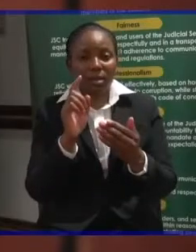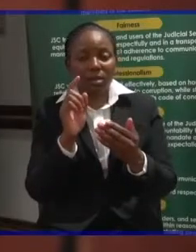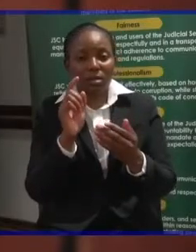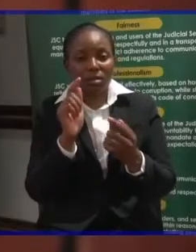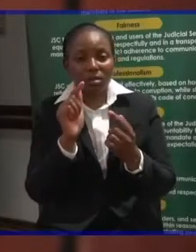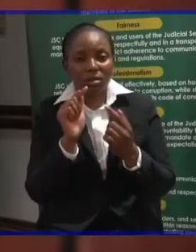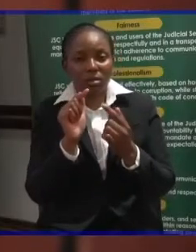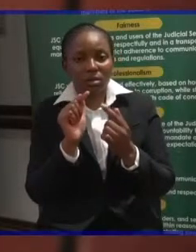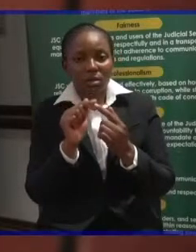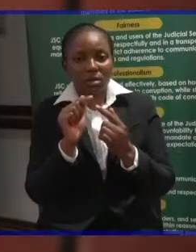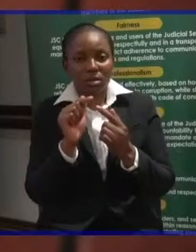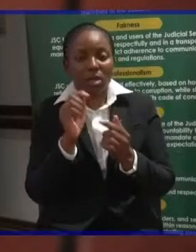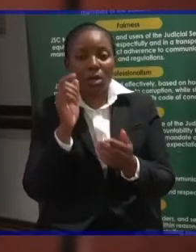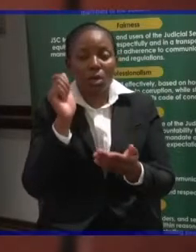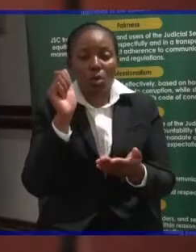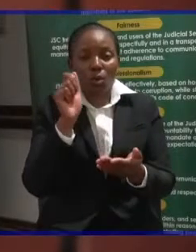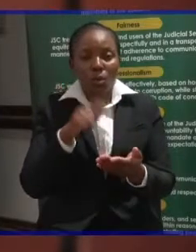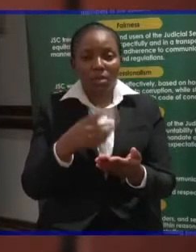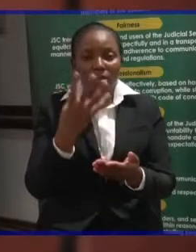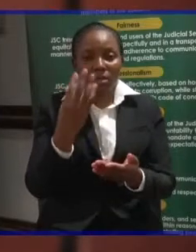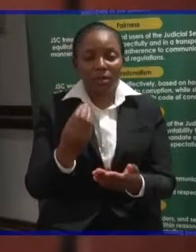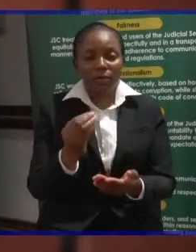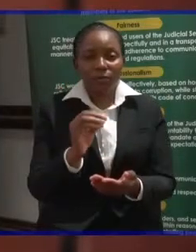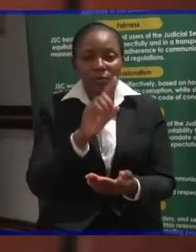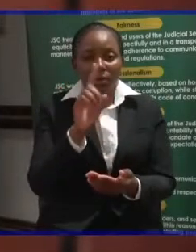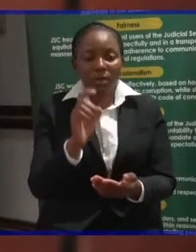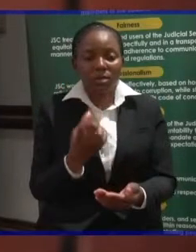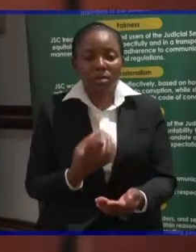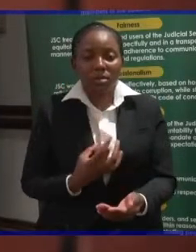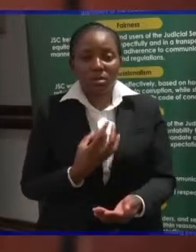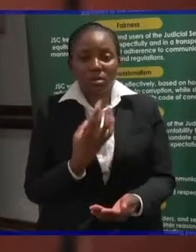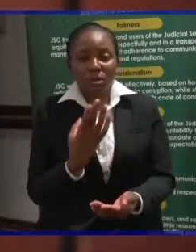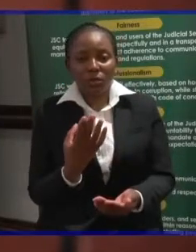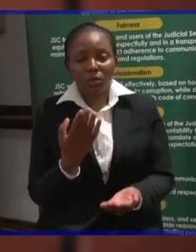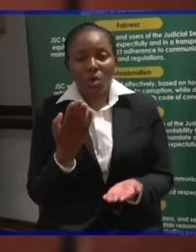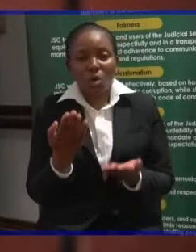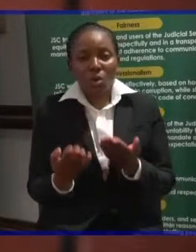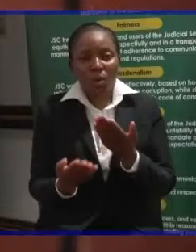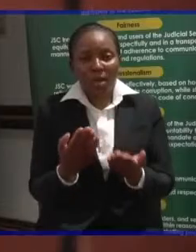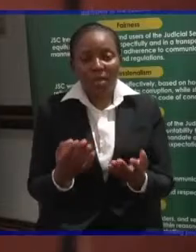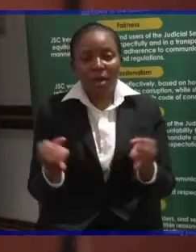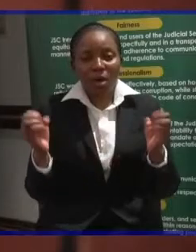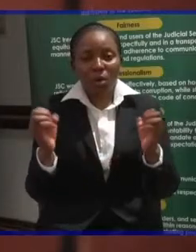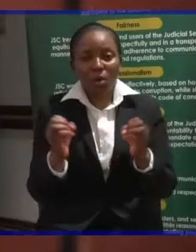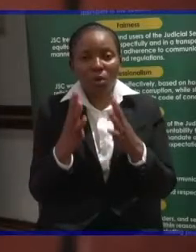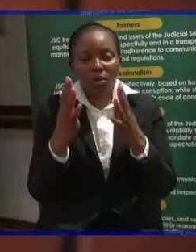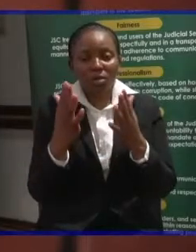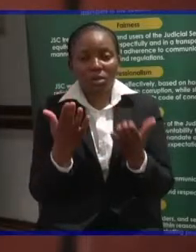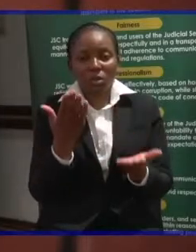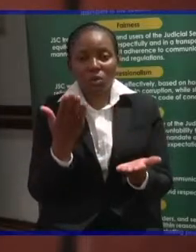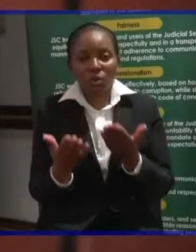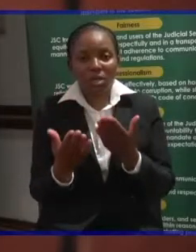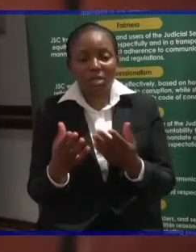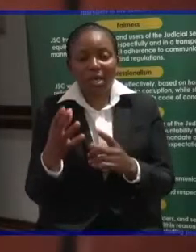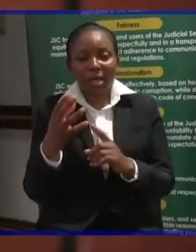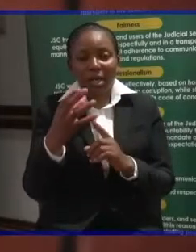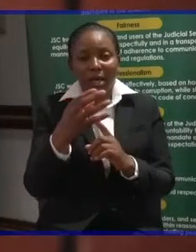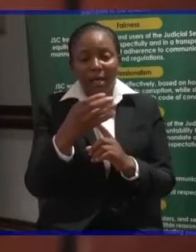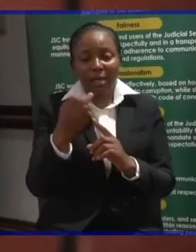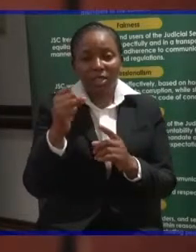The court has to ask itself whether the conclusion which was reached from the